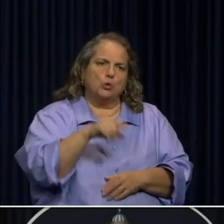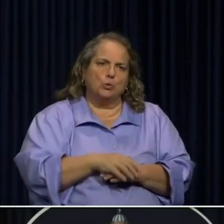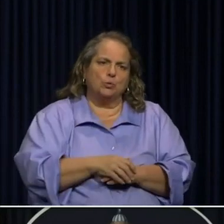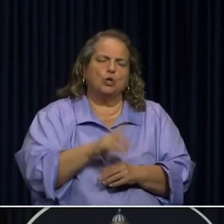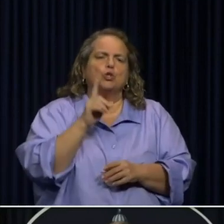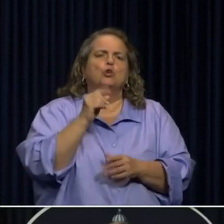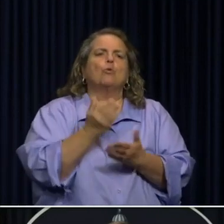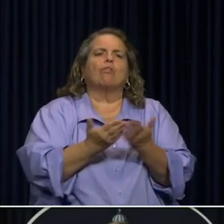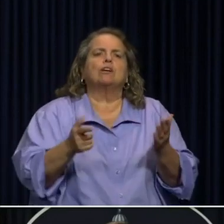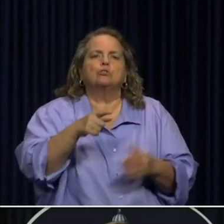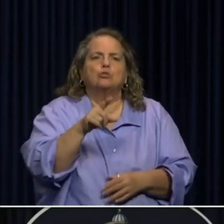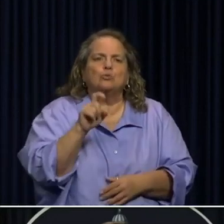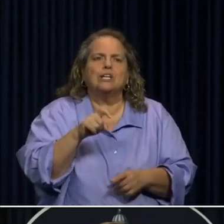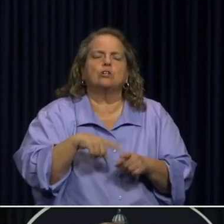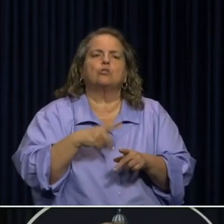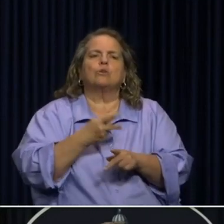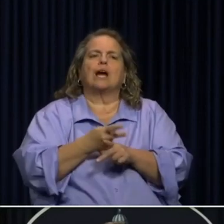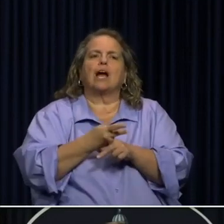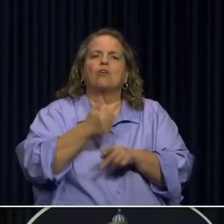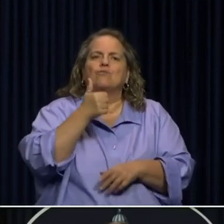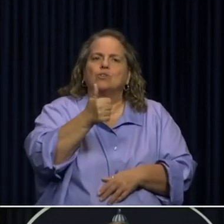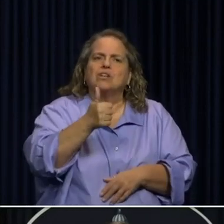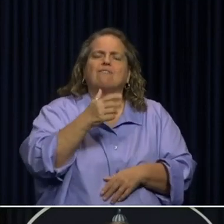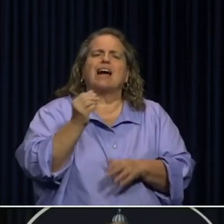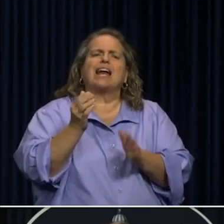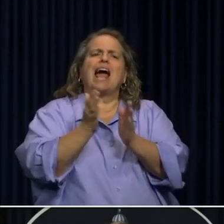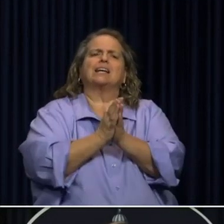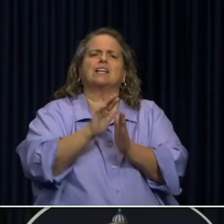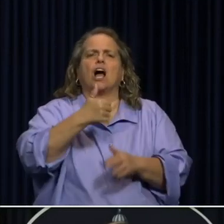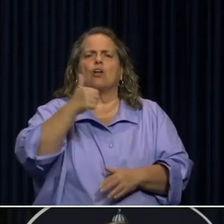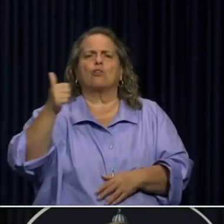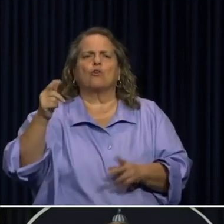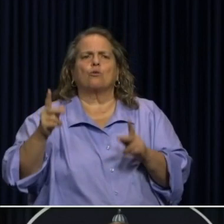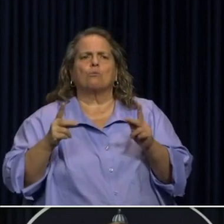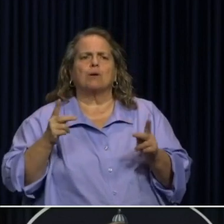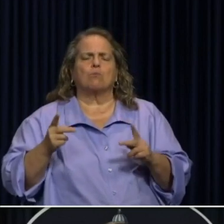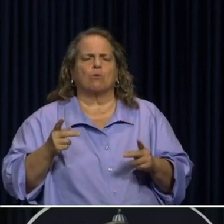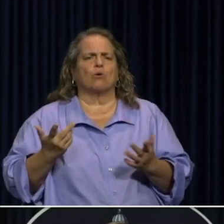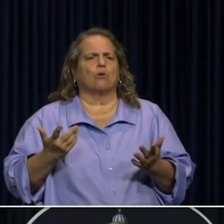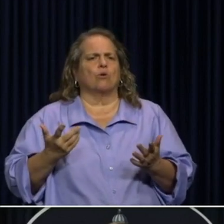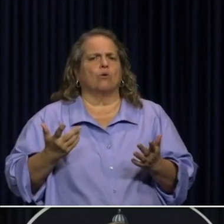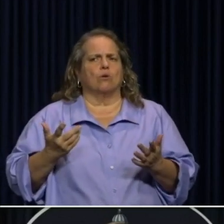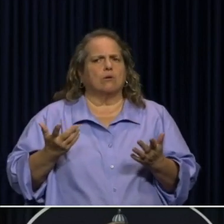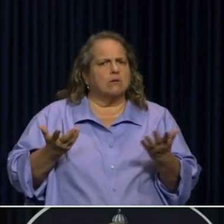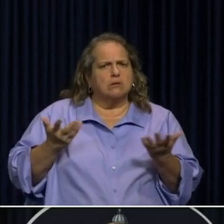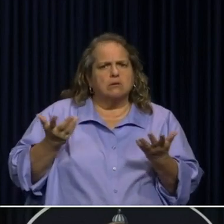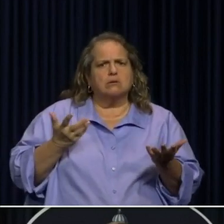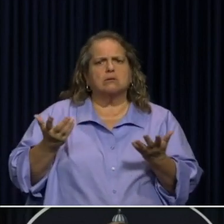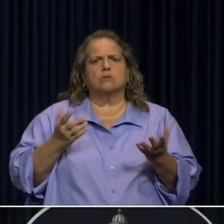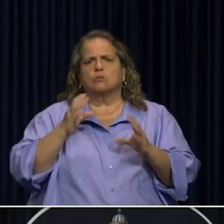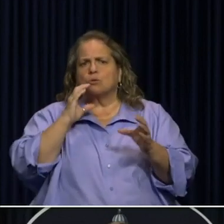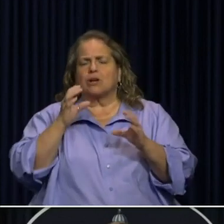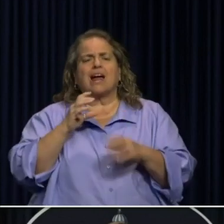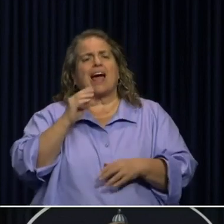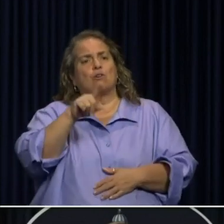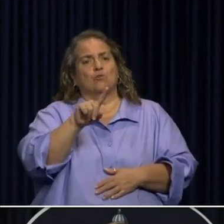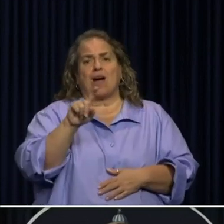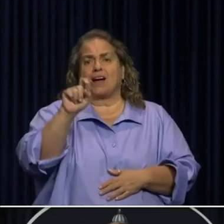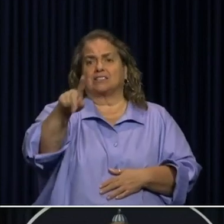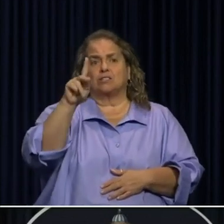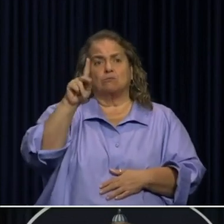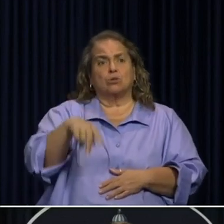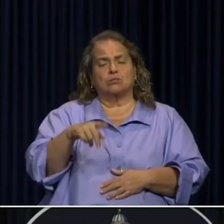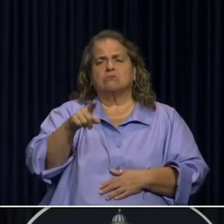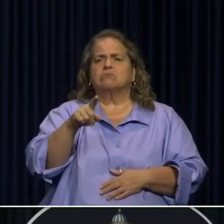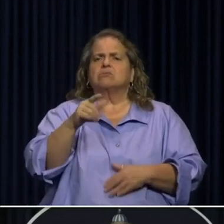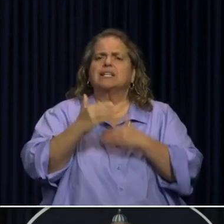you need to take care of yourself and ask other people, showing that kindness and compassion, how they're doing. Make sure that's